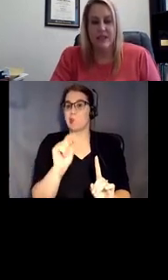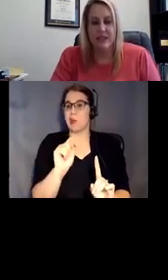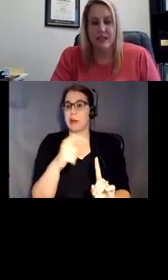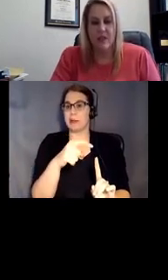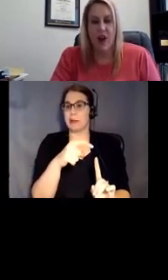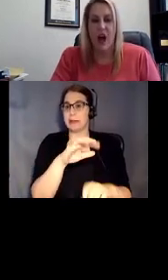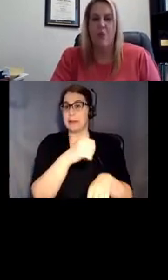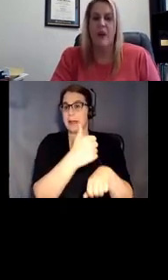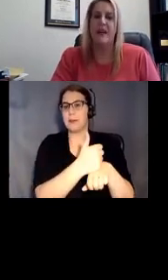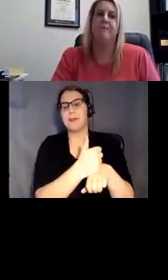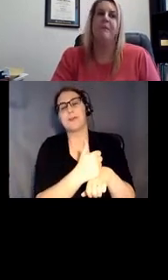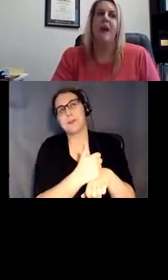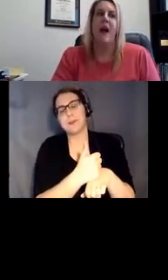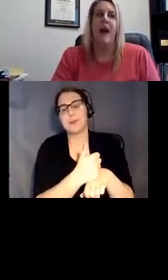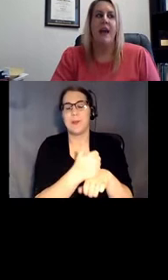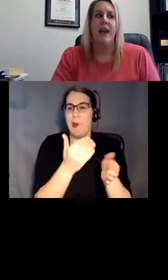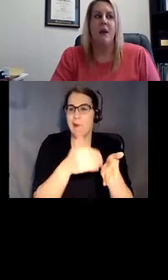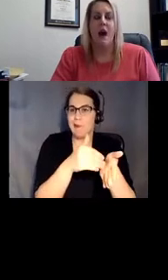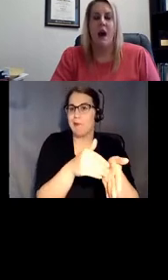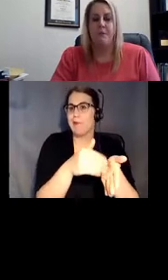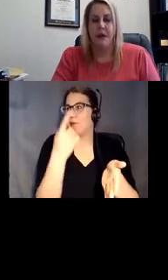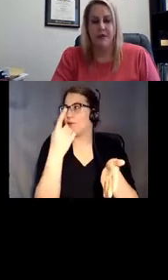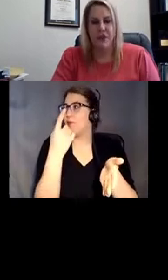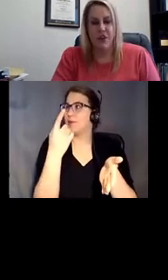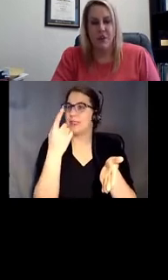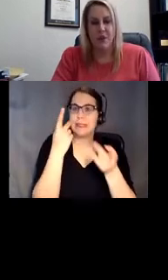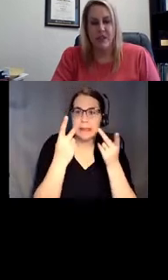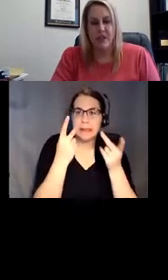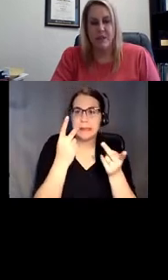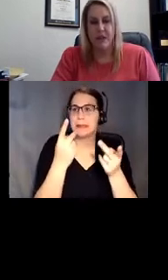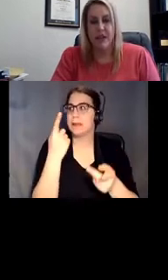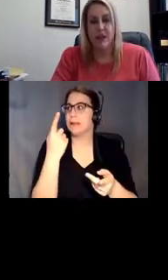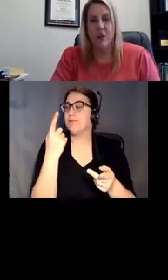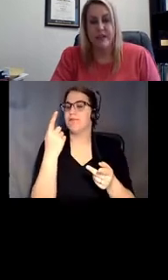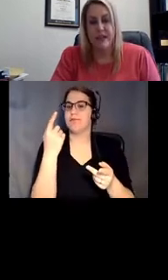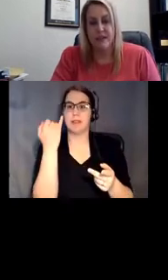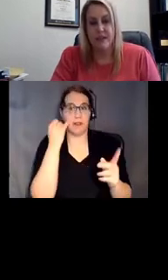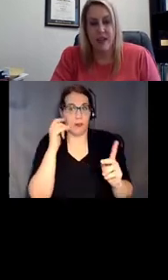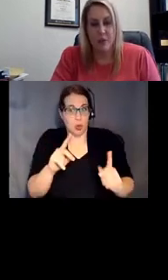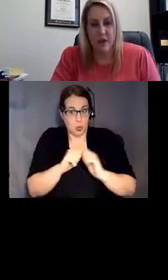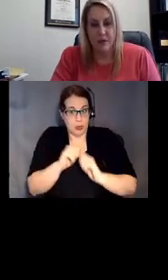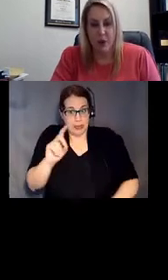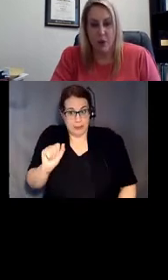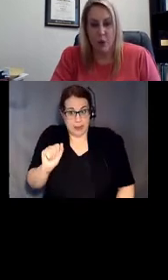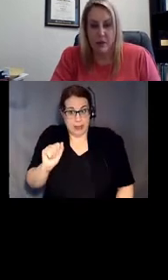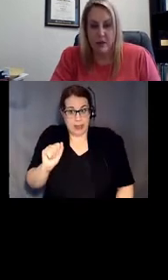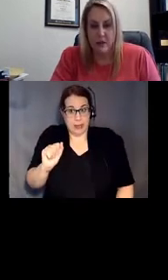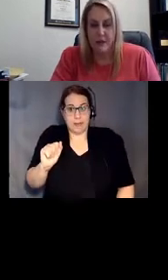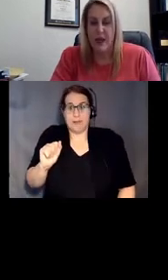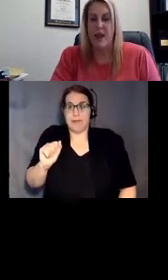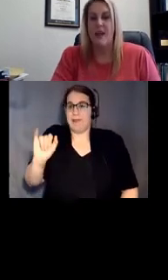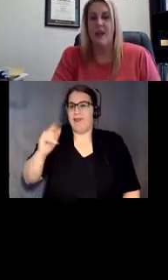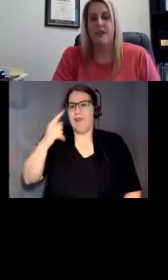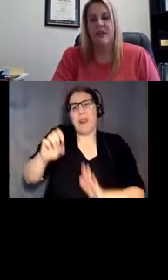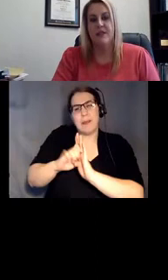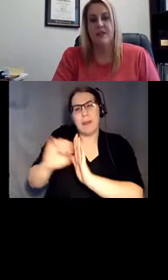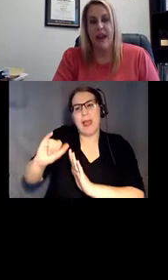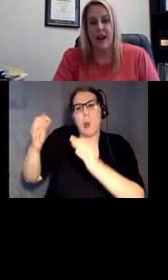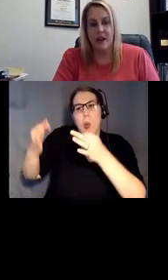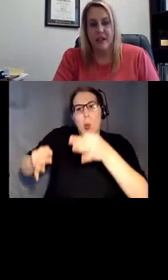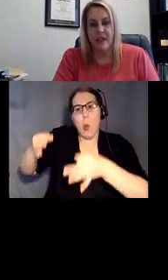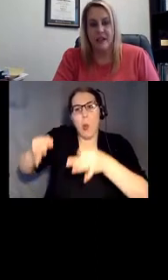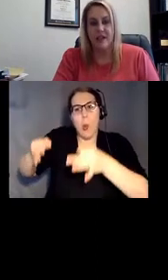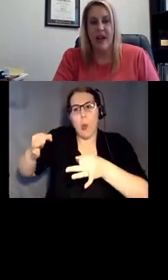play. We see this a lot when a beneficiary with a disability receives a settlement from a court. They